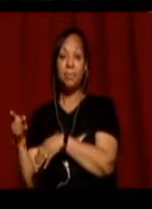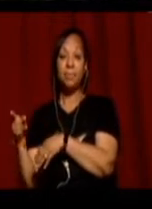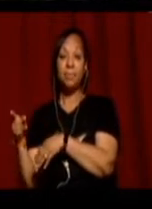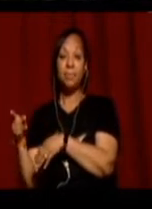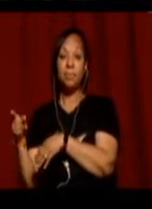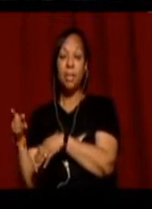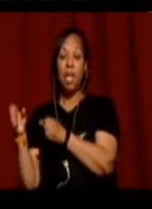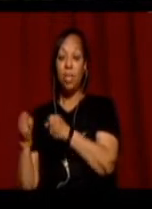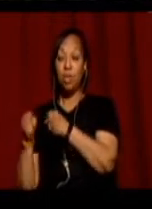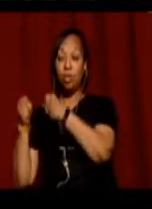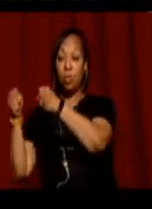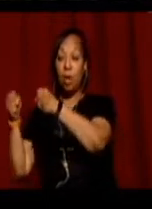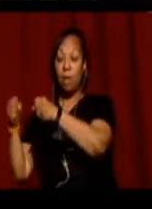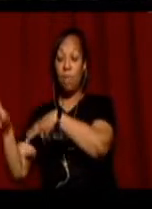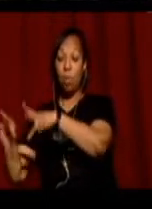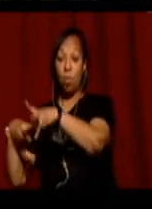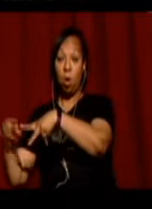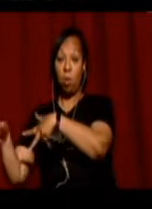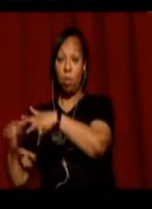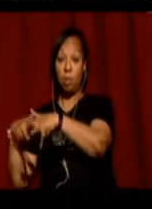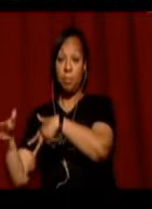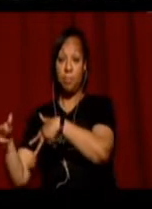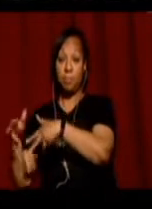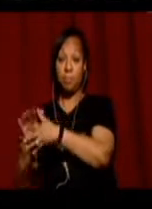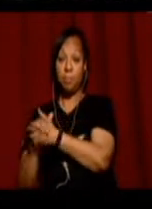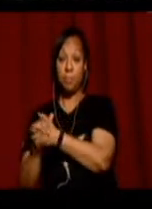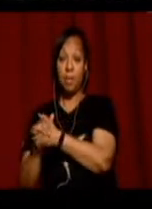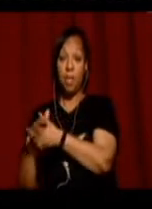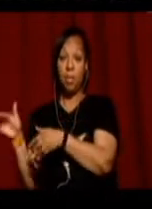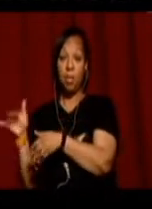drive-through sites or walk-up sites. And there's